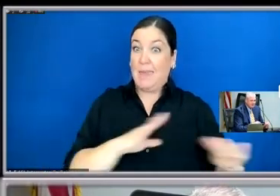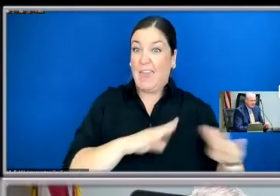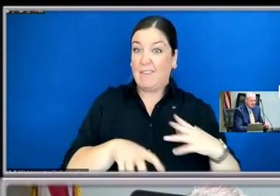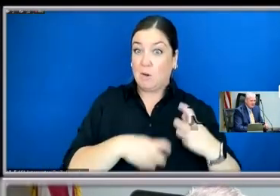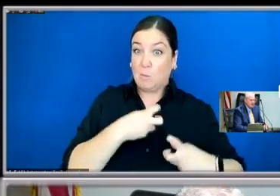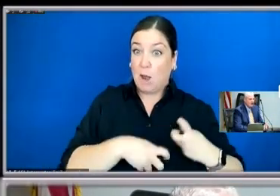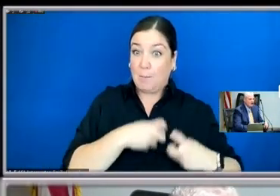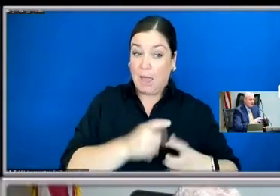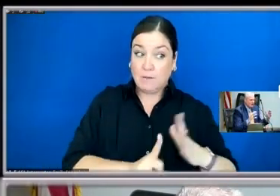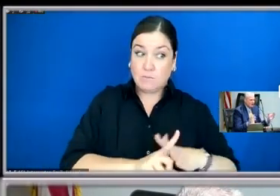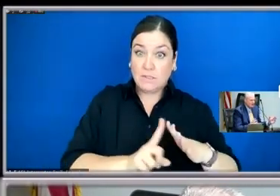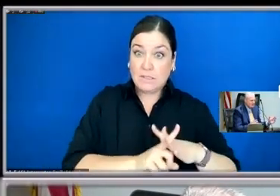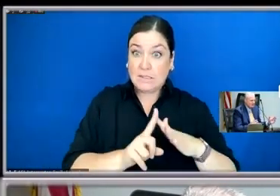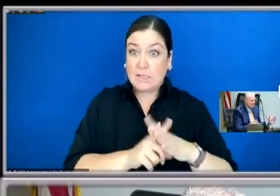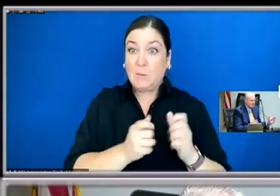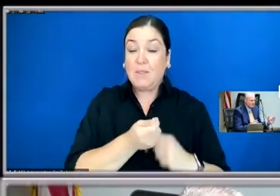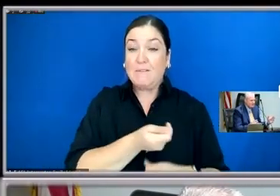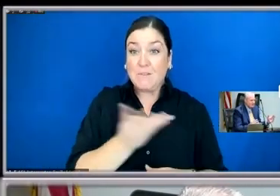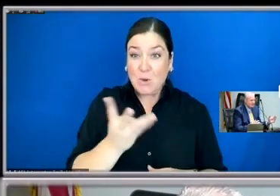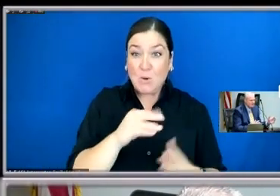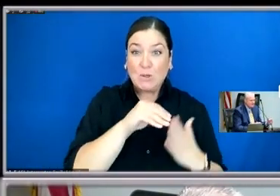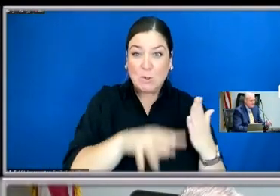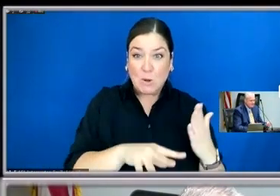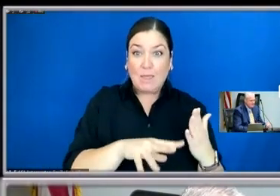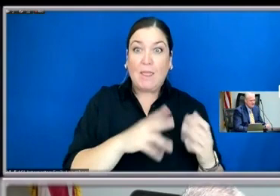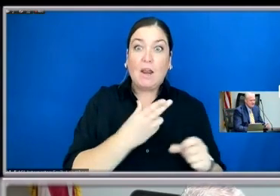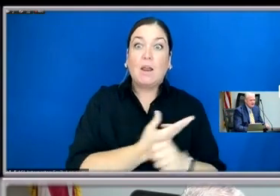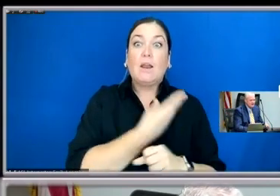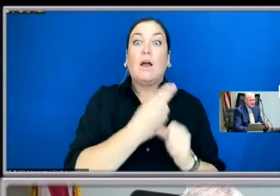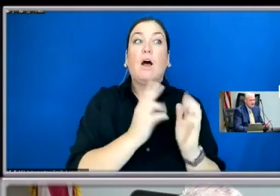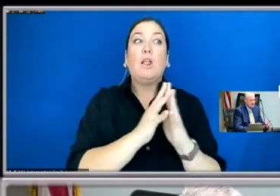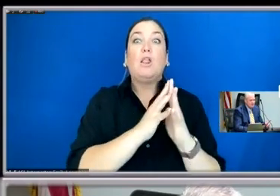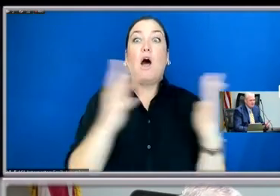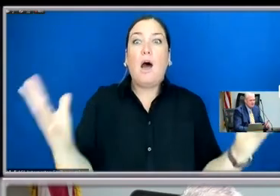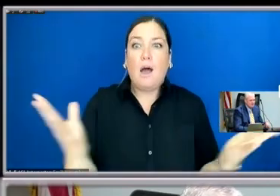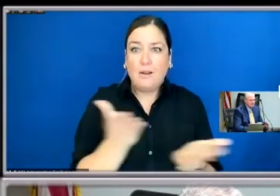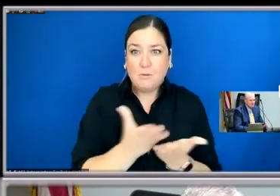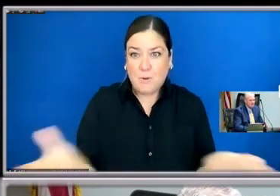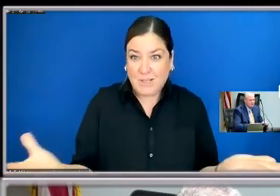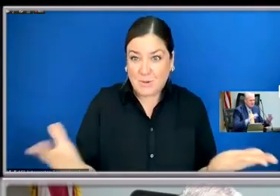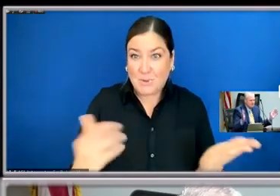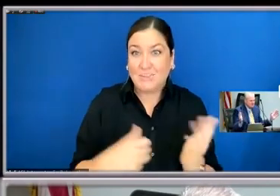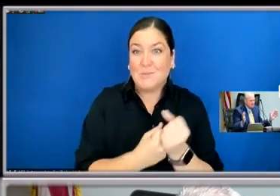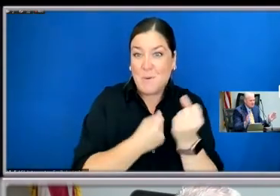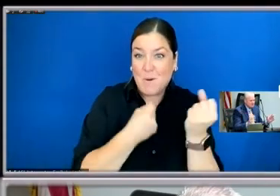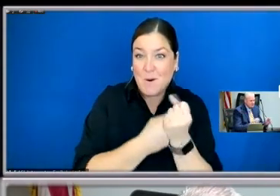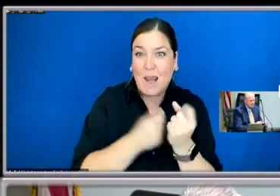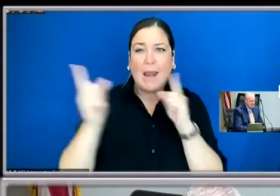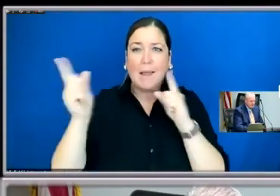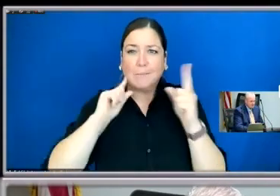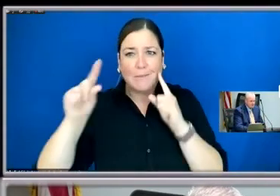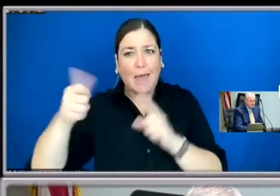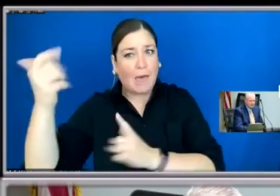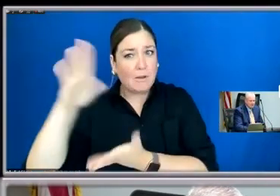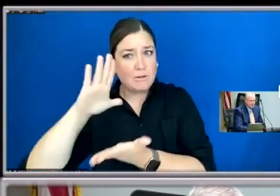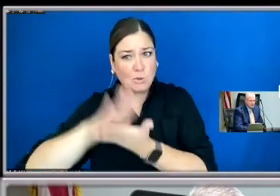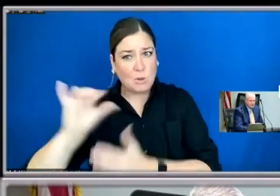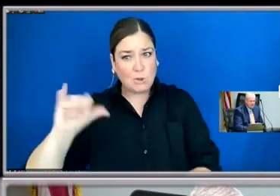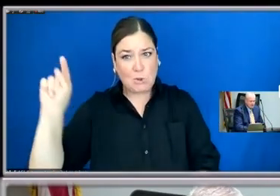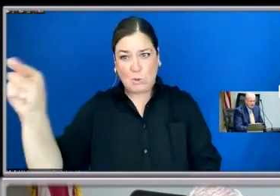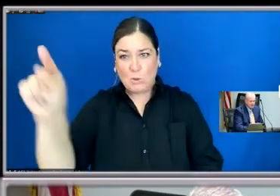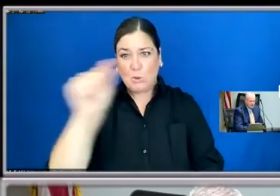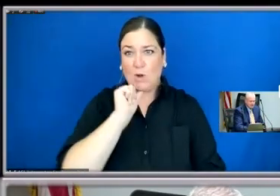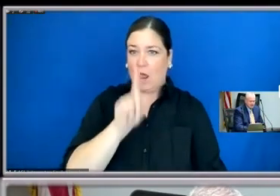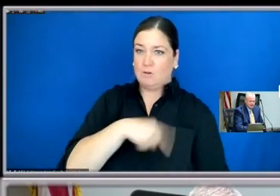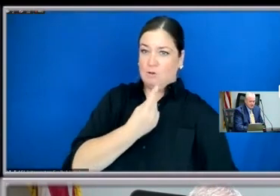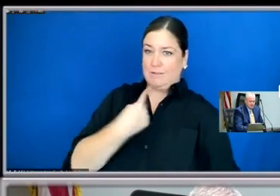few kids that are taking a lot of resources and human resources. I'm hearing that from other schools outside our system too. It's just the world